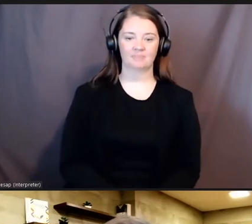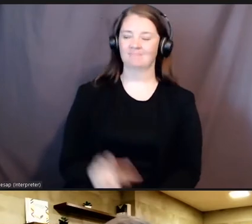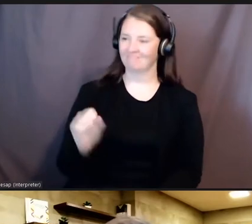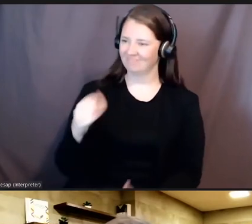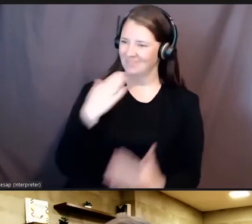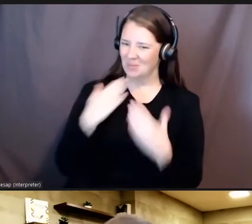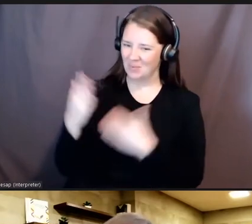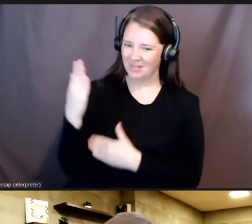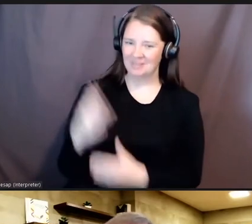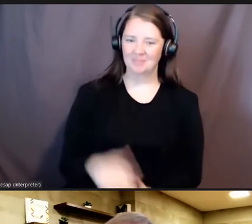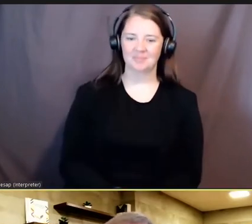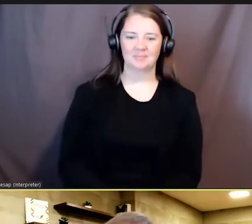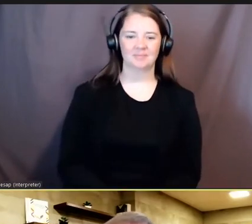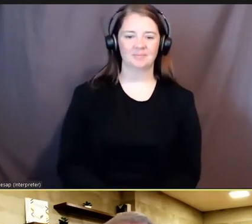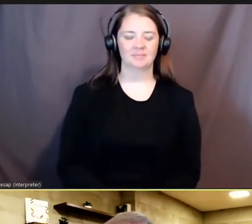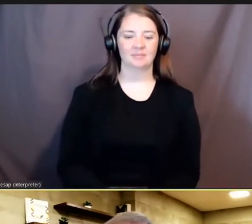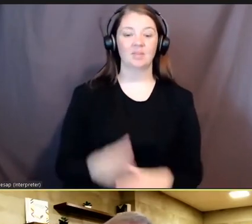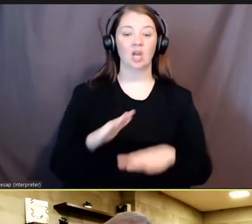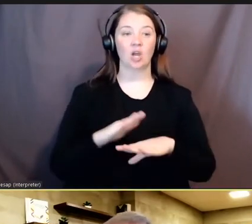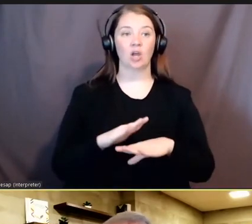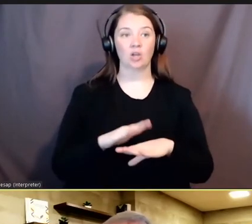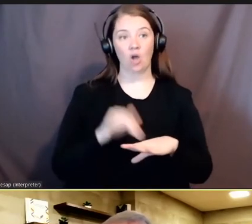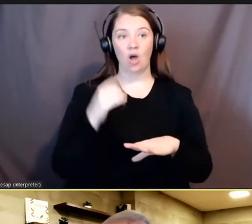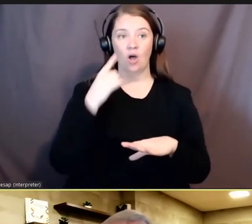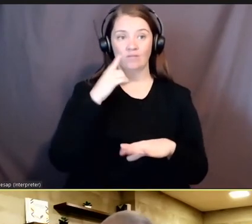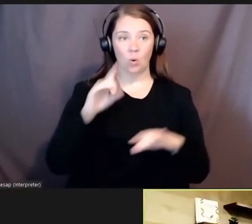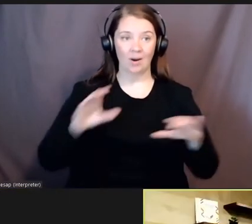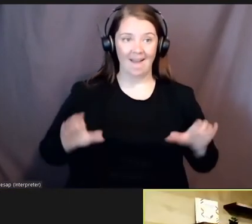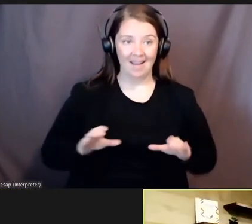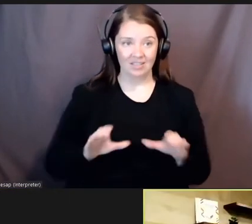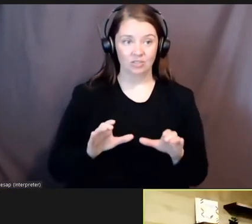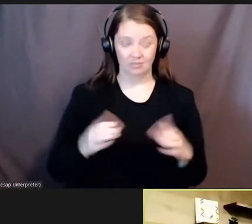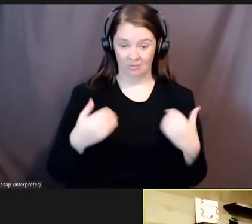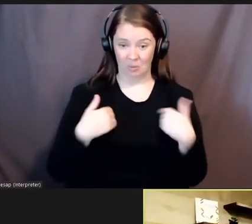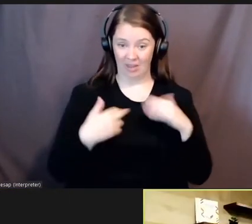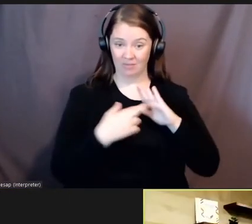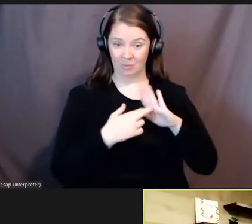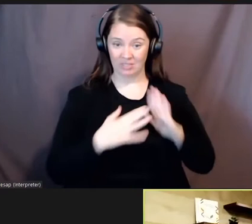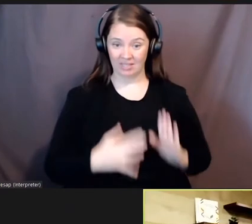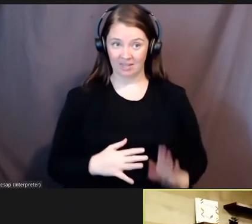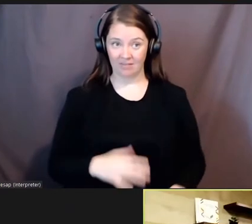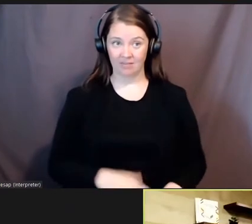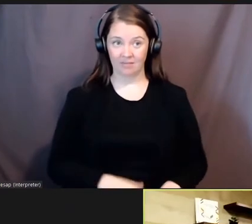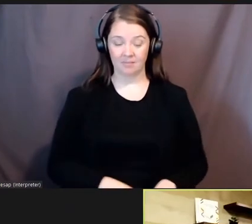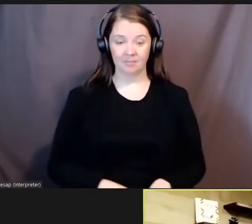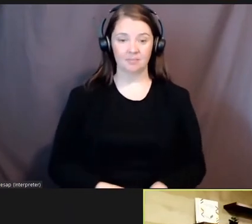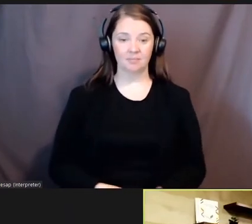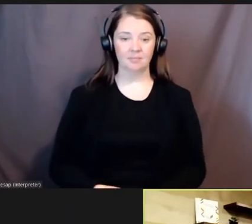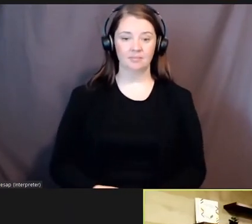Yes, good morning. Call for action, do we have a representative?